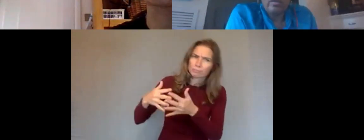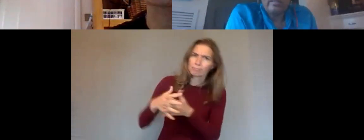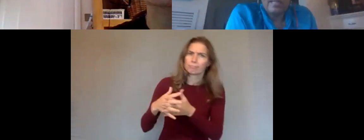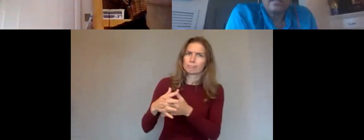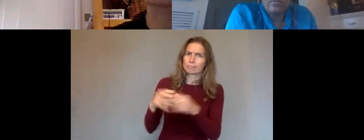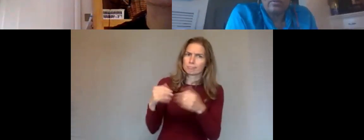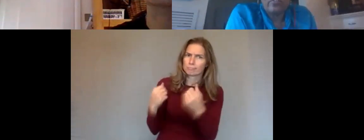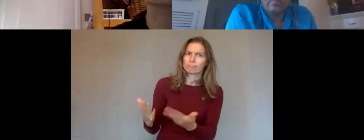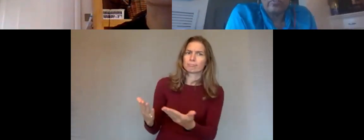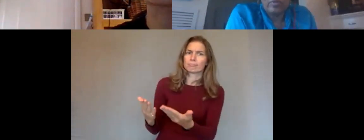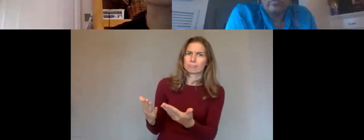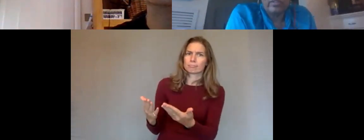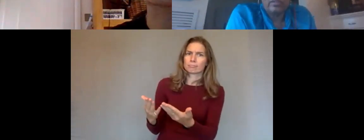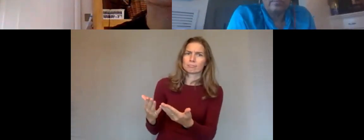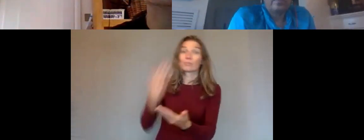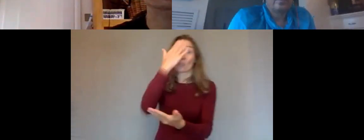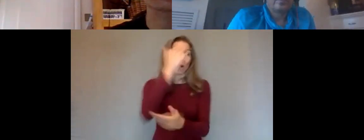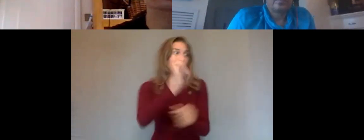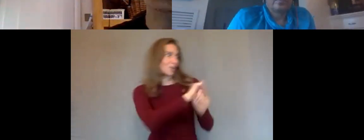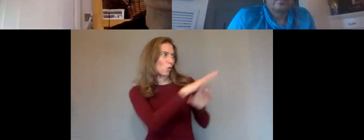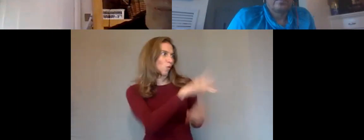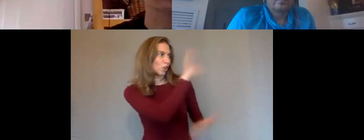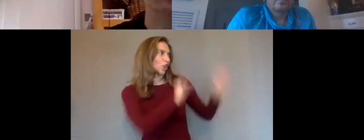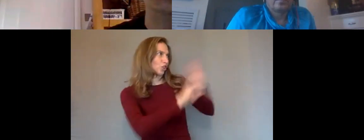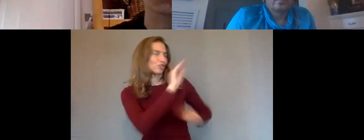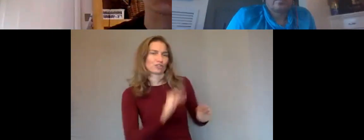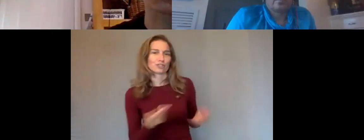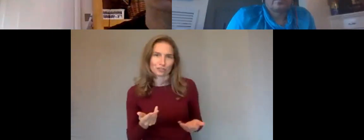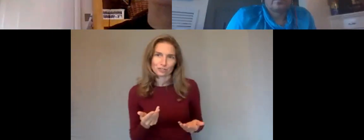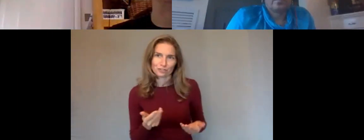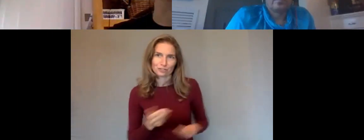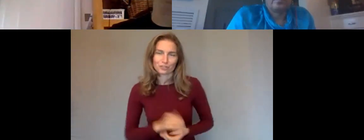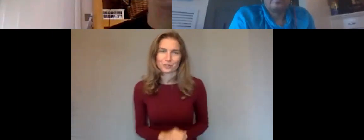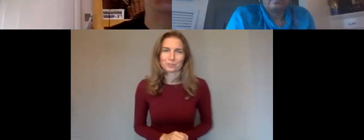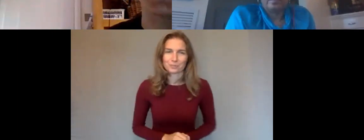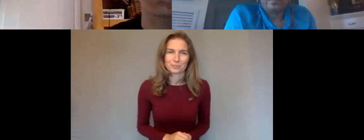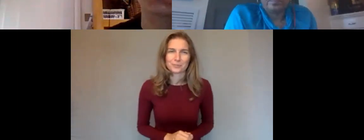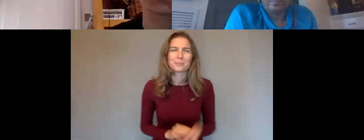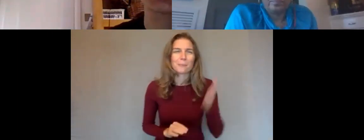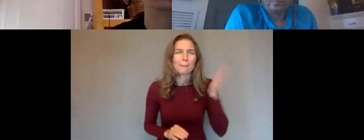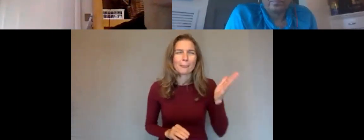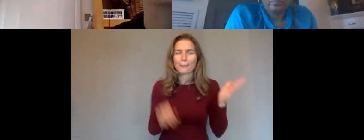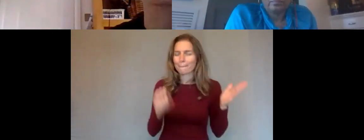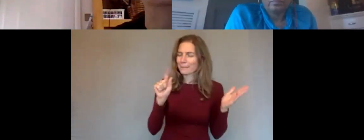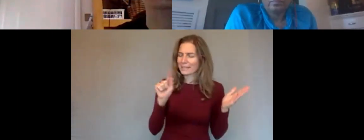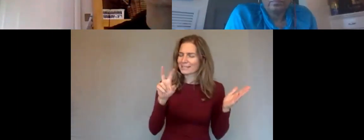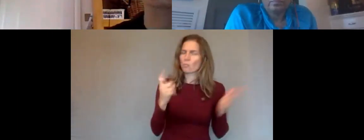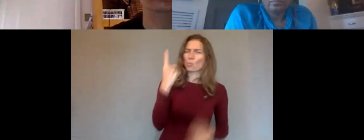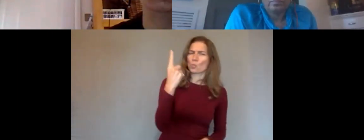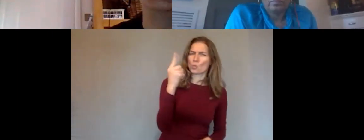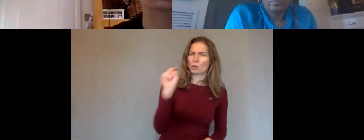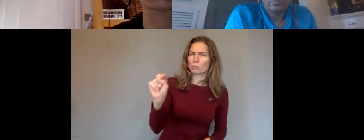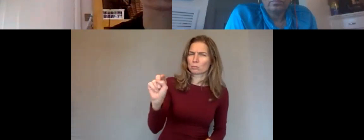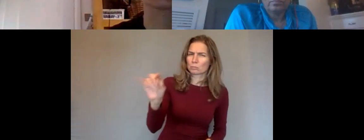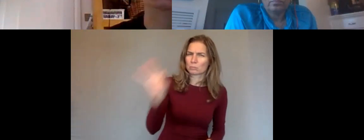drawing on the lessons learned from COVID. I think one of the things you said there, which I sort of